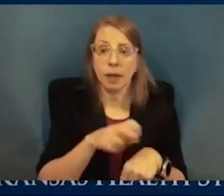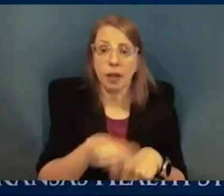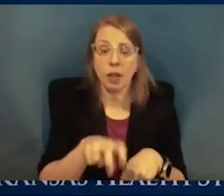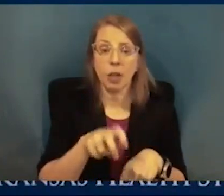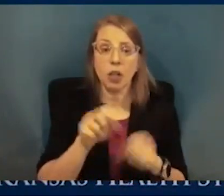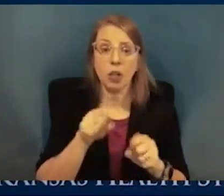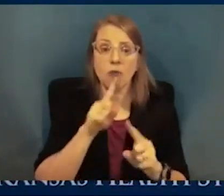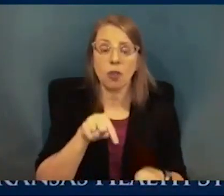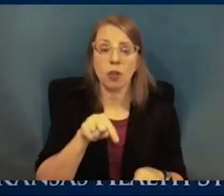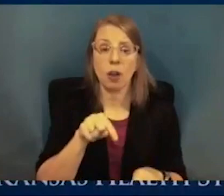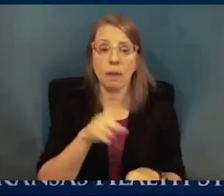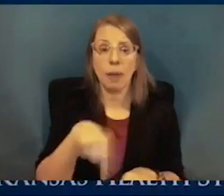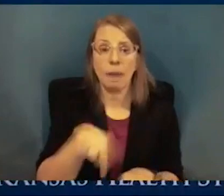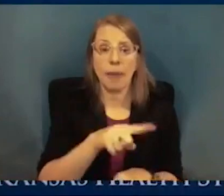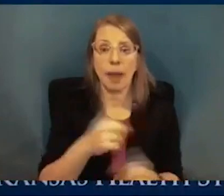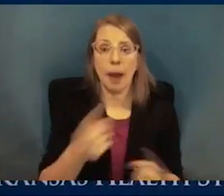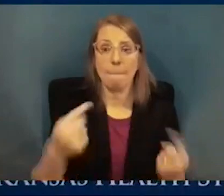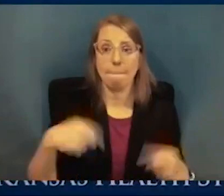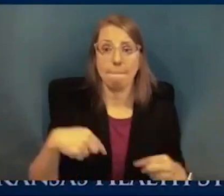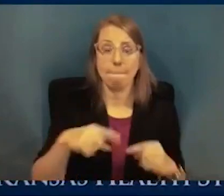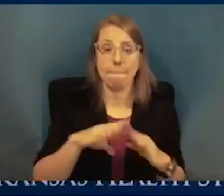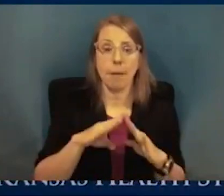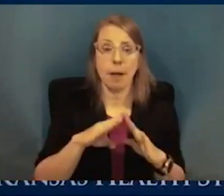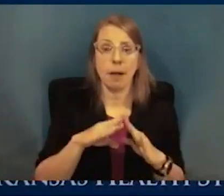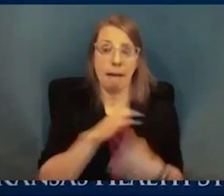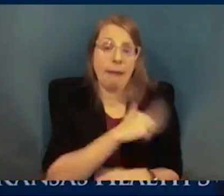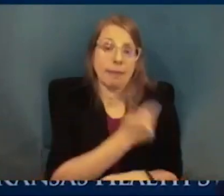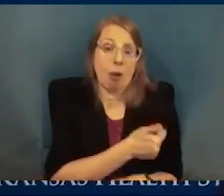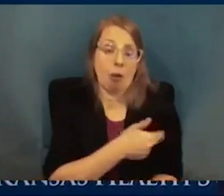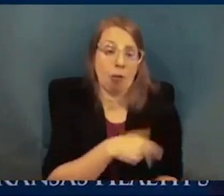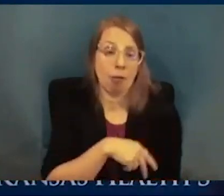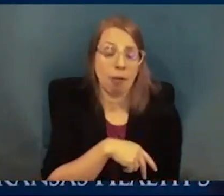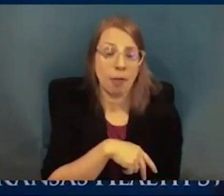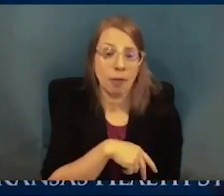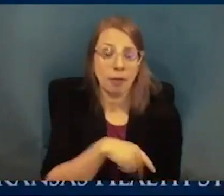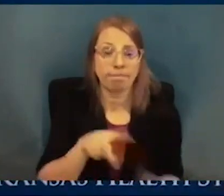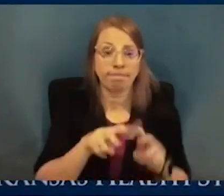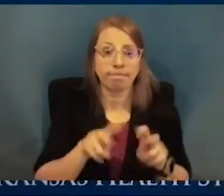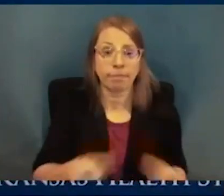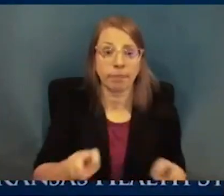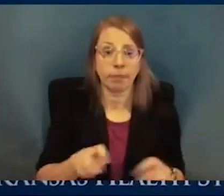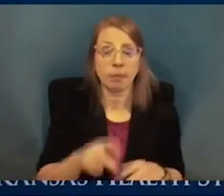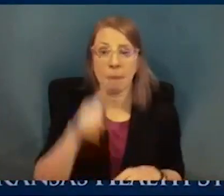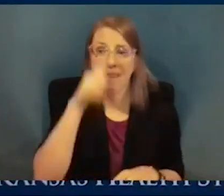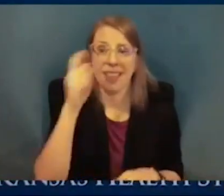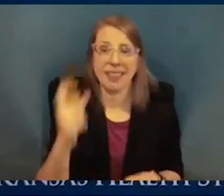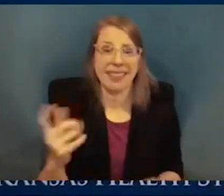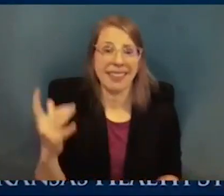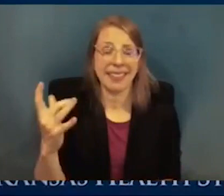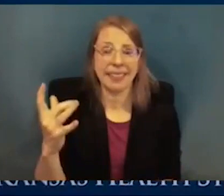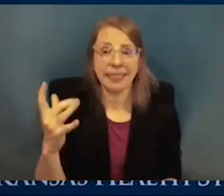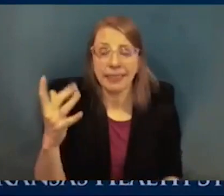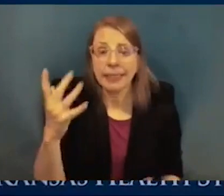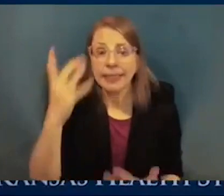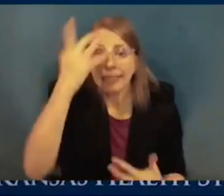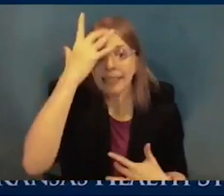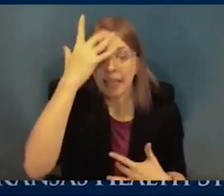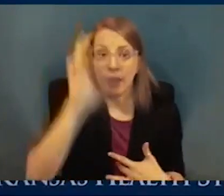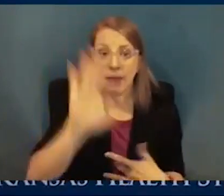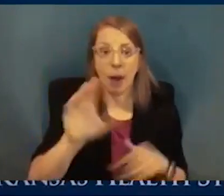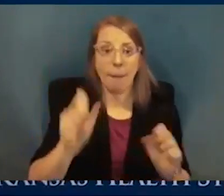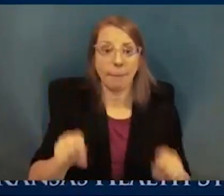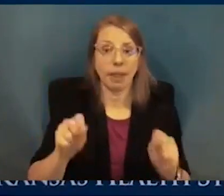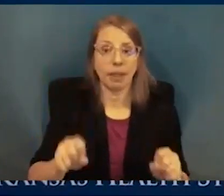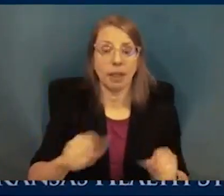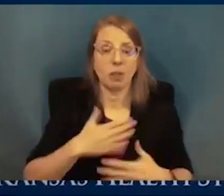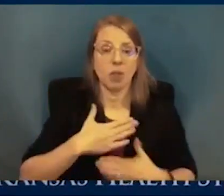them having to come into the hospital to be checked out because they're so sick and their ability to breathe. He goes, these are people that are really, really, really